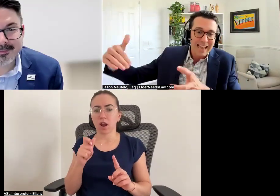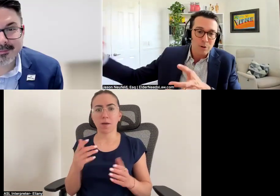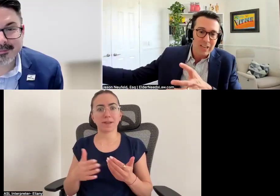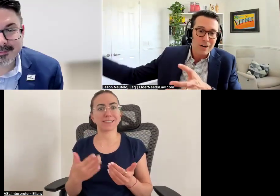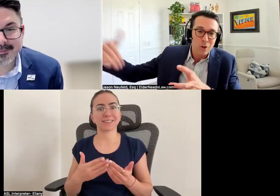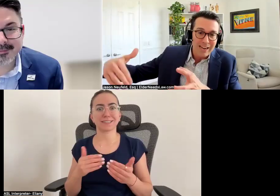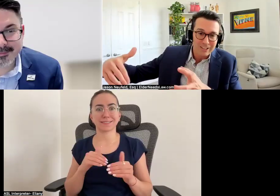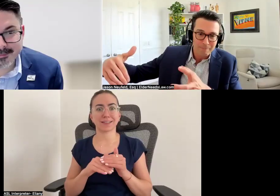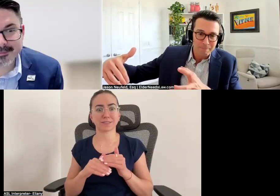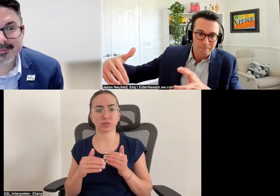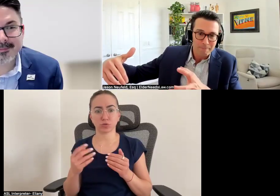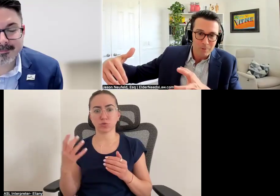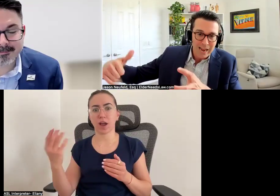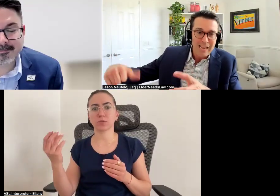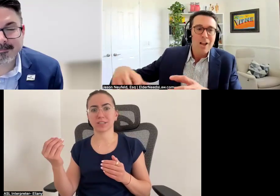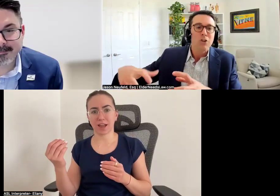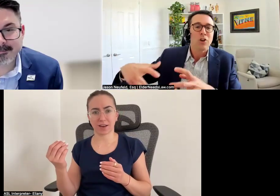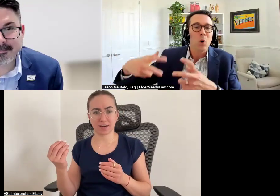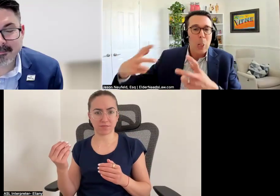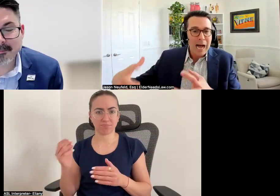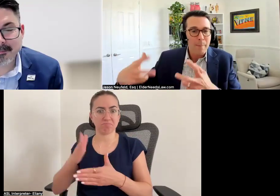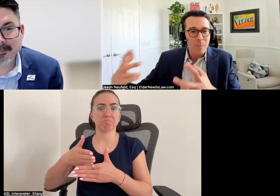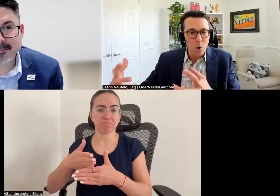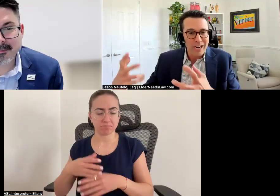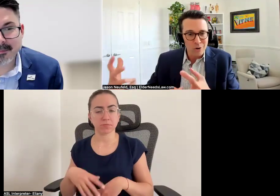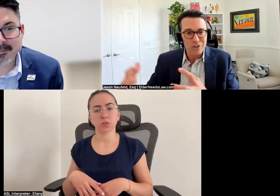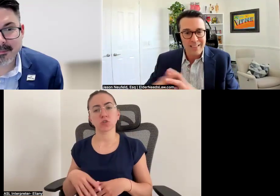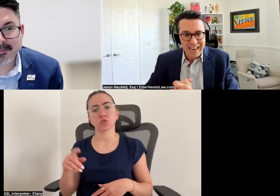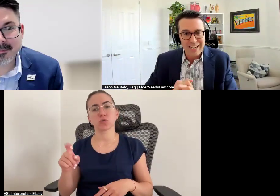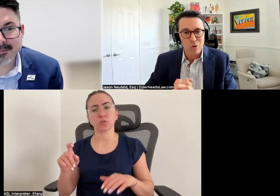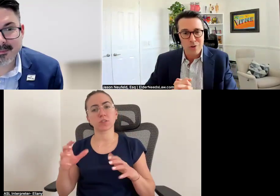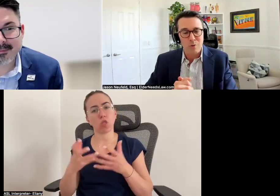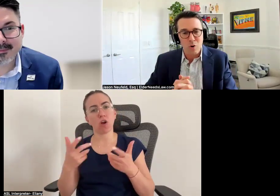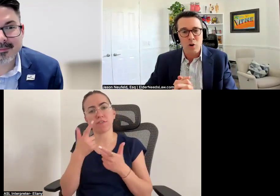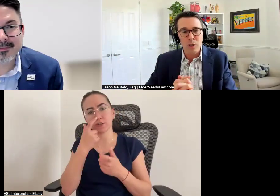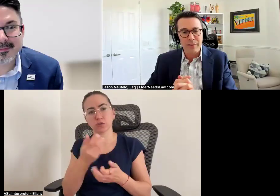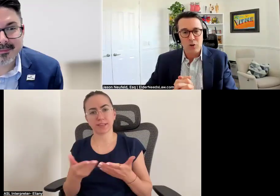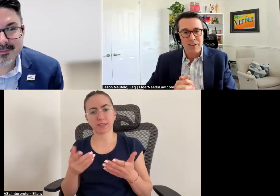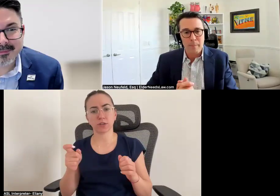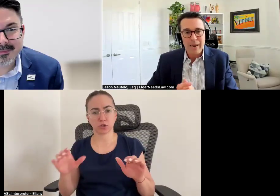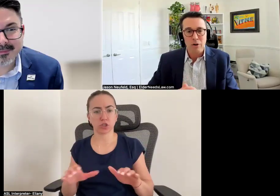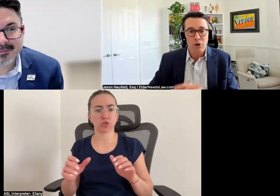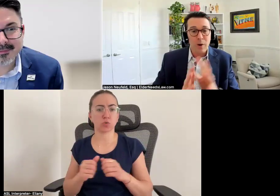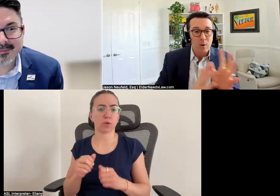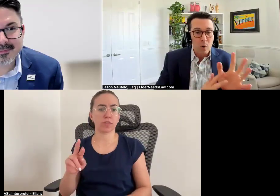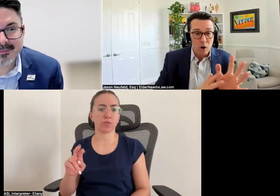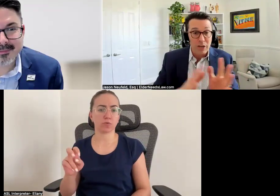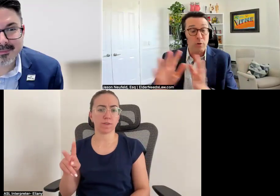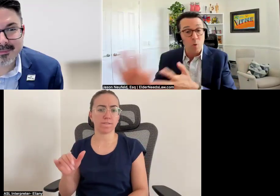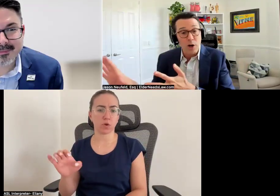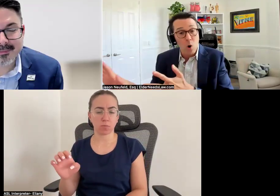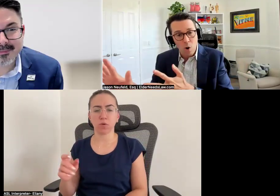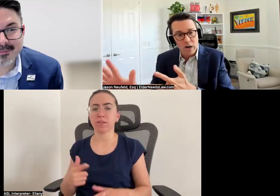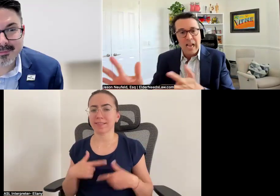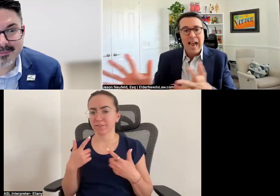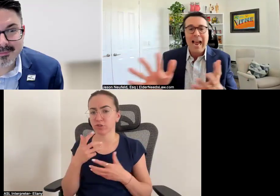of these outside threats. Right? So you do a lot more interesting things with a revocable living trust compared to a will. You get to